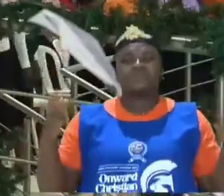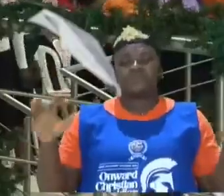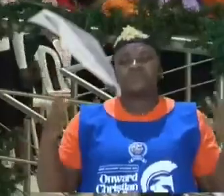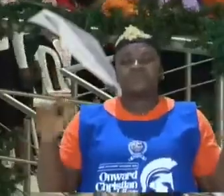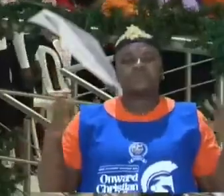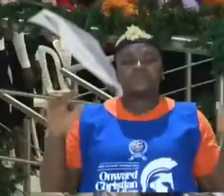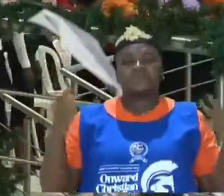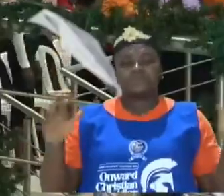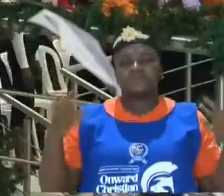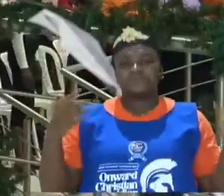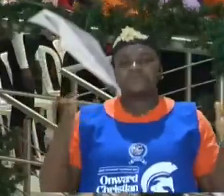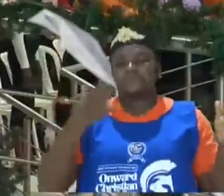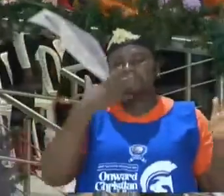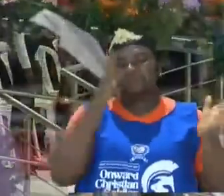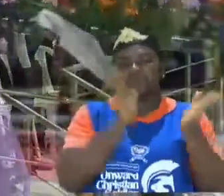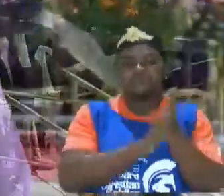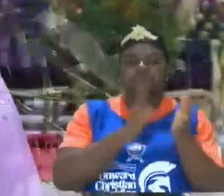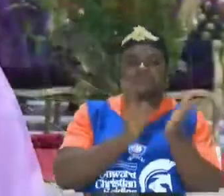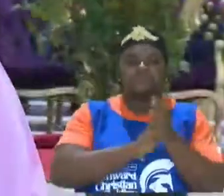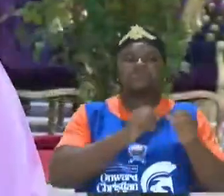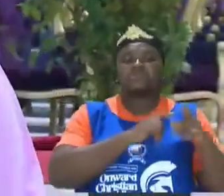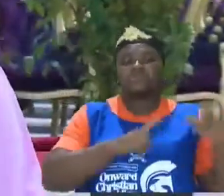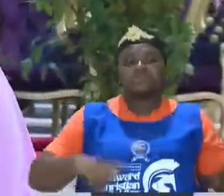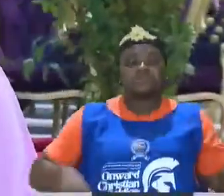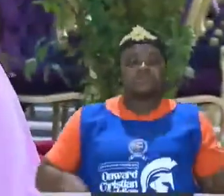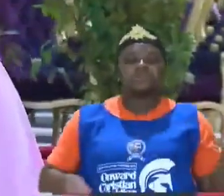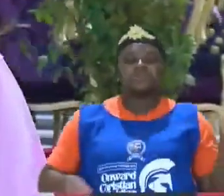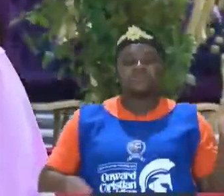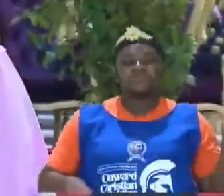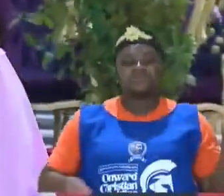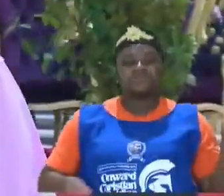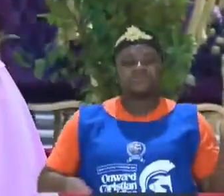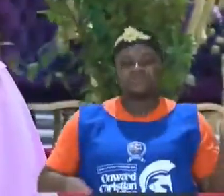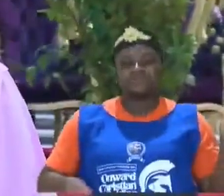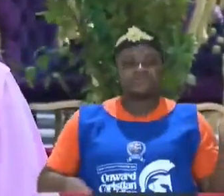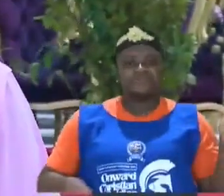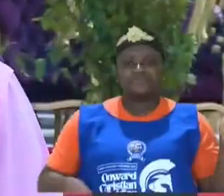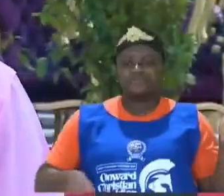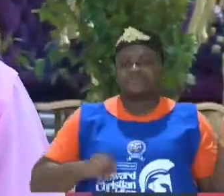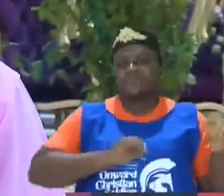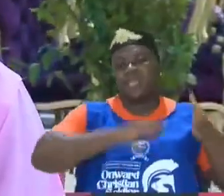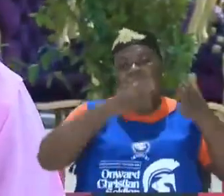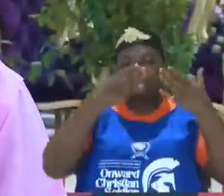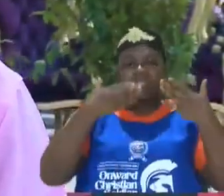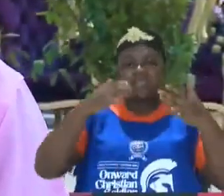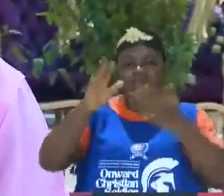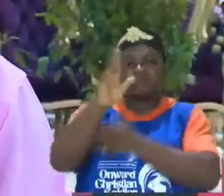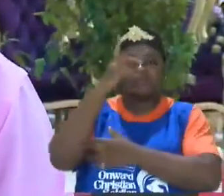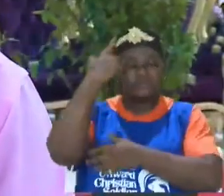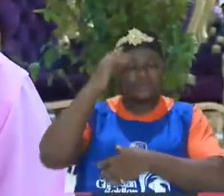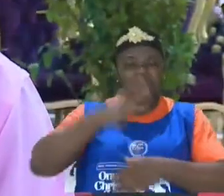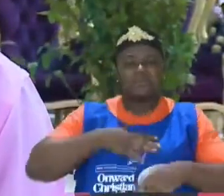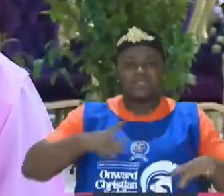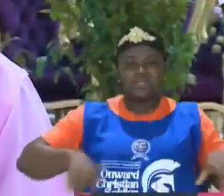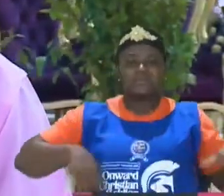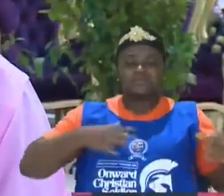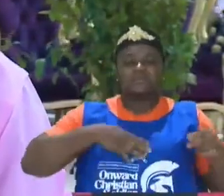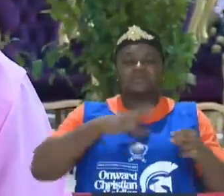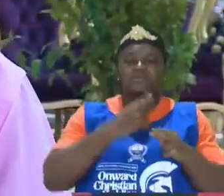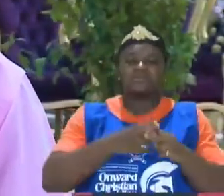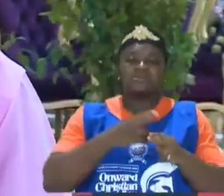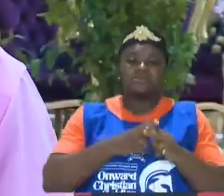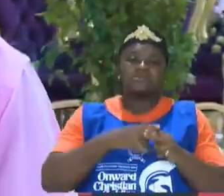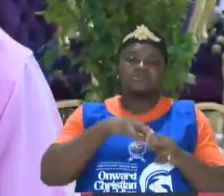Thank you, Jesus. Praise the Lord. I thank God for my life. My name is Akashoro